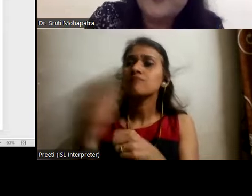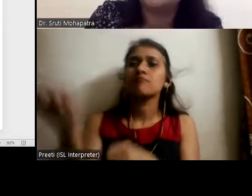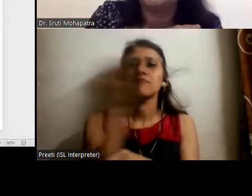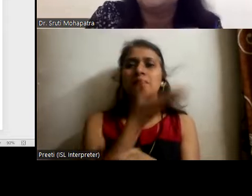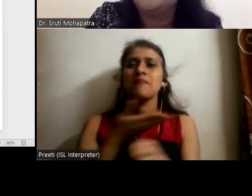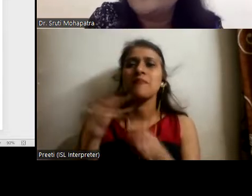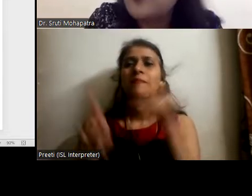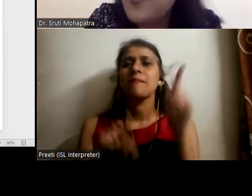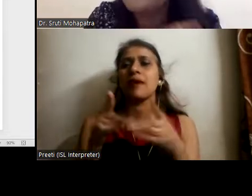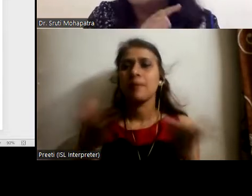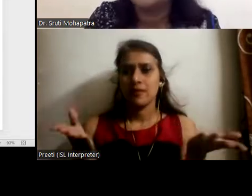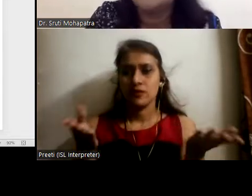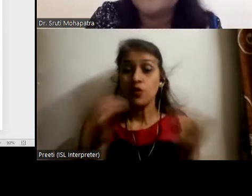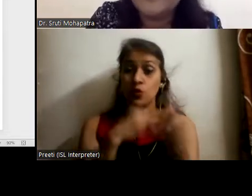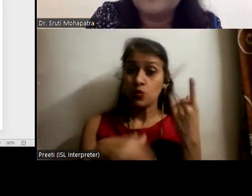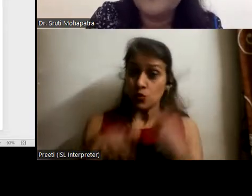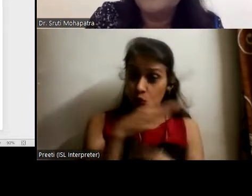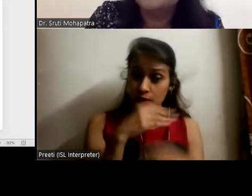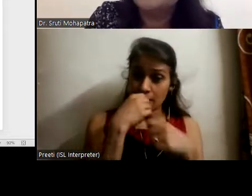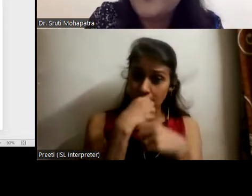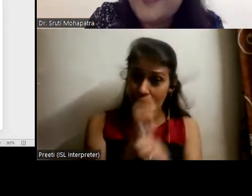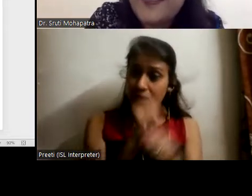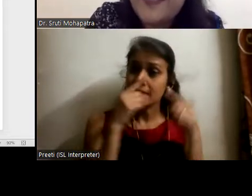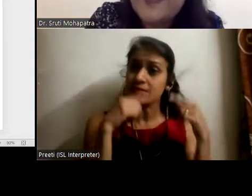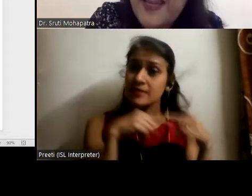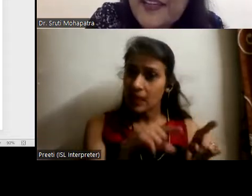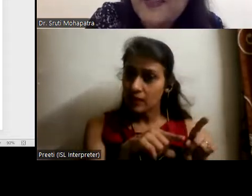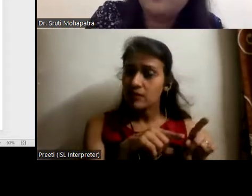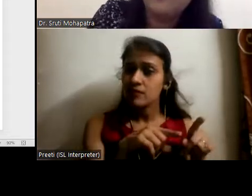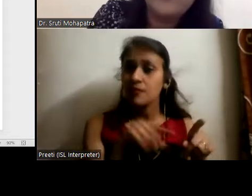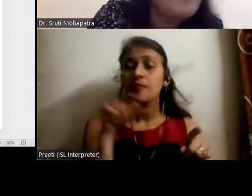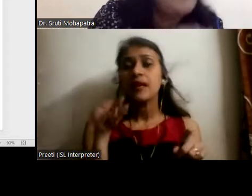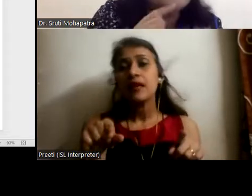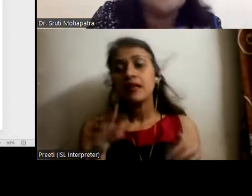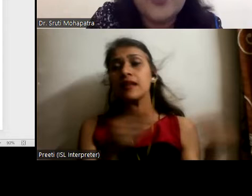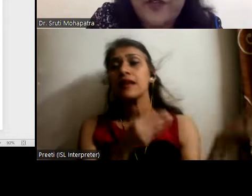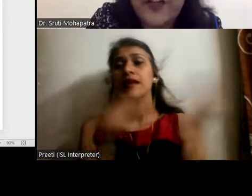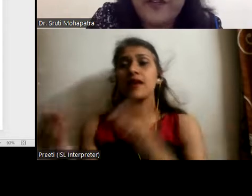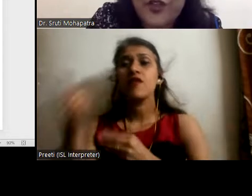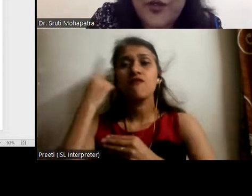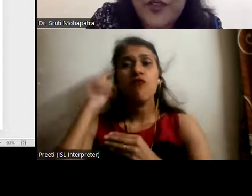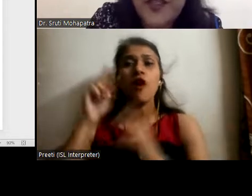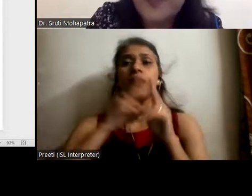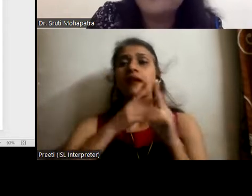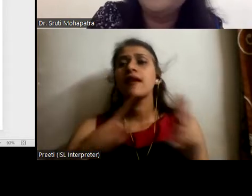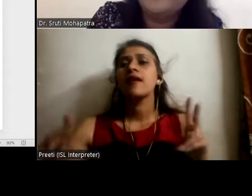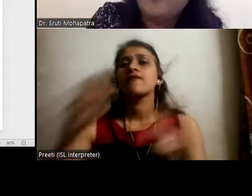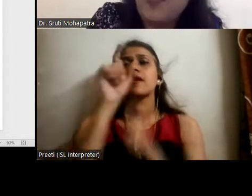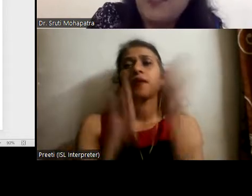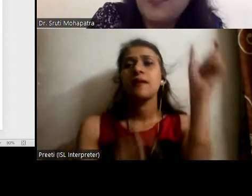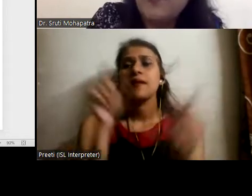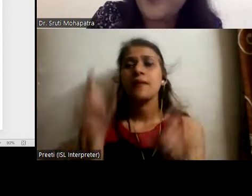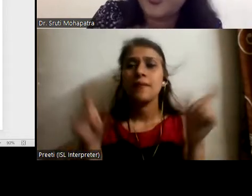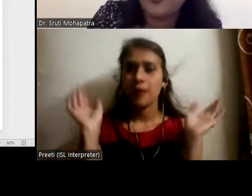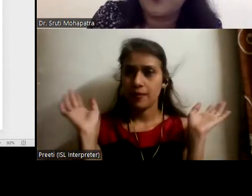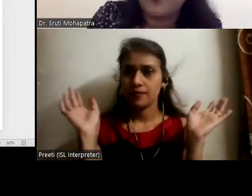when society does not design itself so that it can cater to different kinds of individuals. See, we are